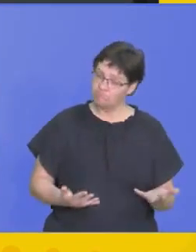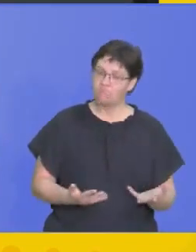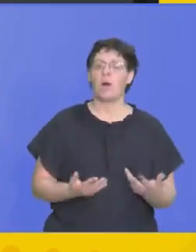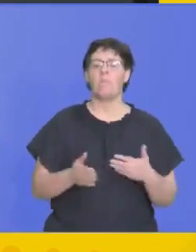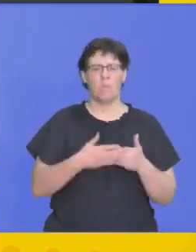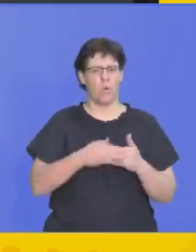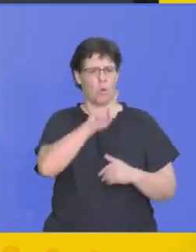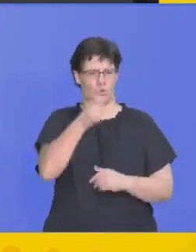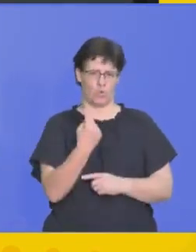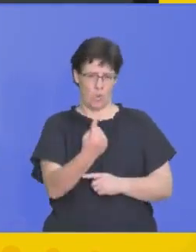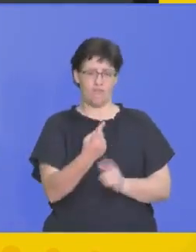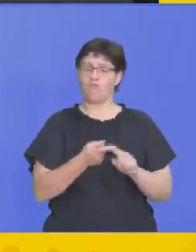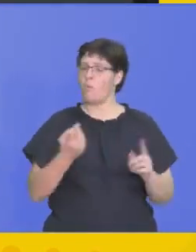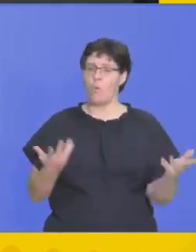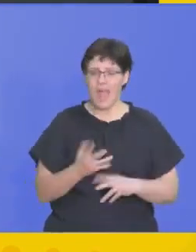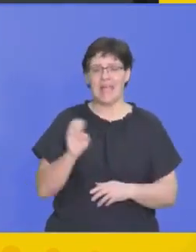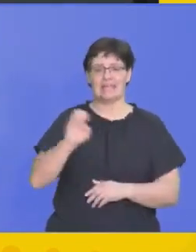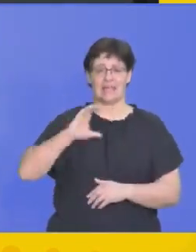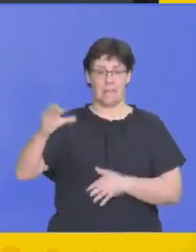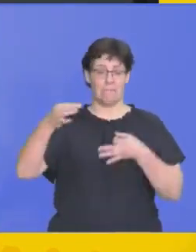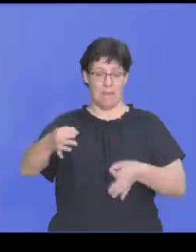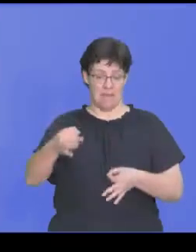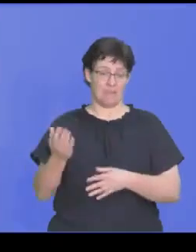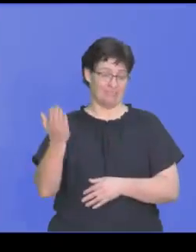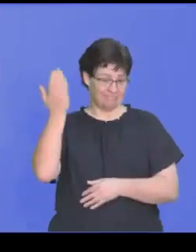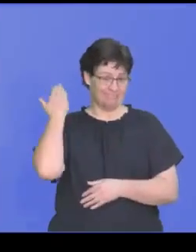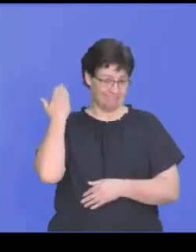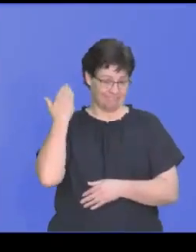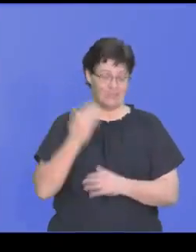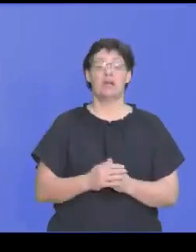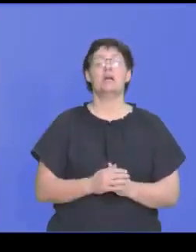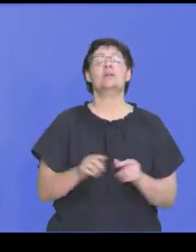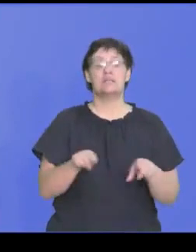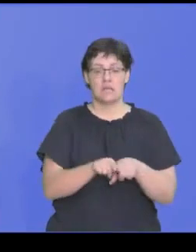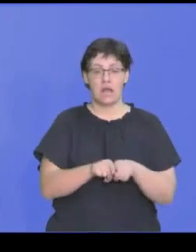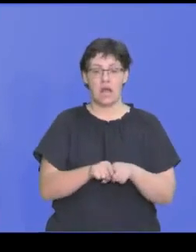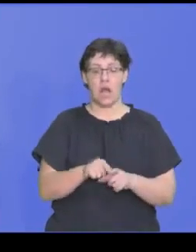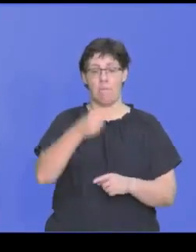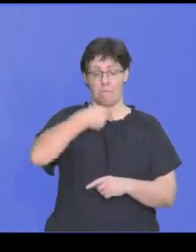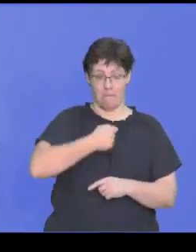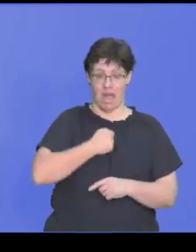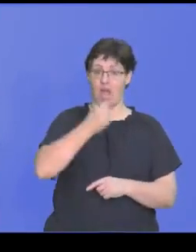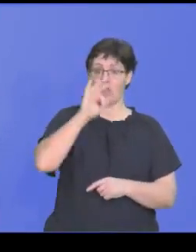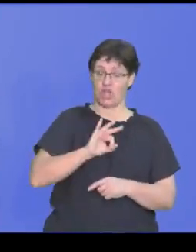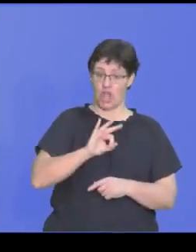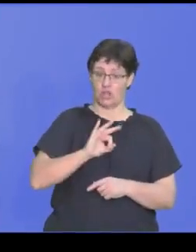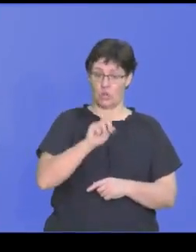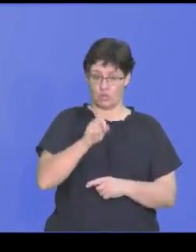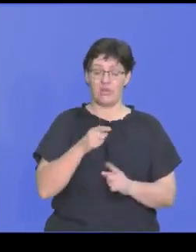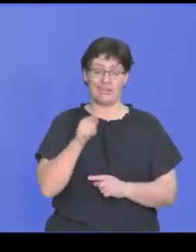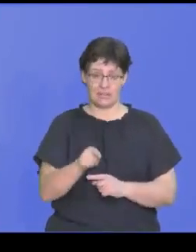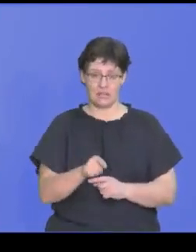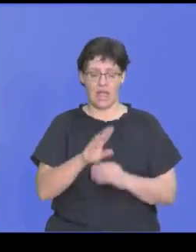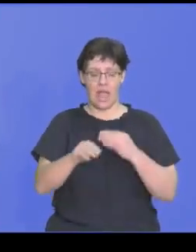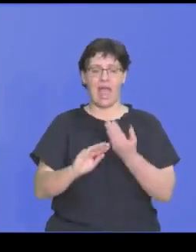do one more question from that Eastern Cape paper that we've been dealing with, and this is my third question, so I'm calling it question 3.